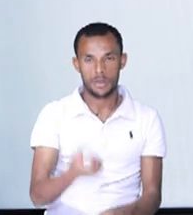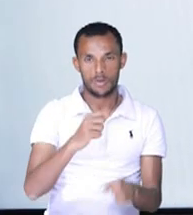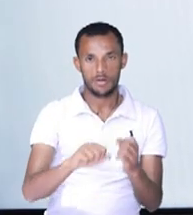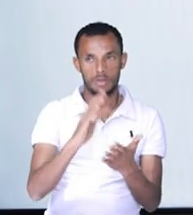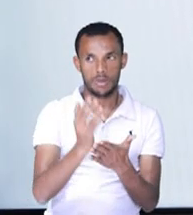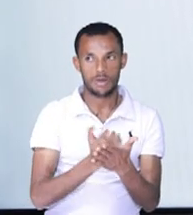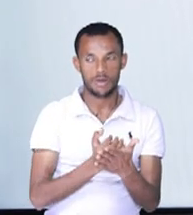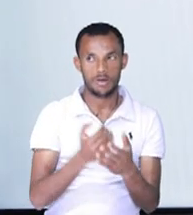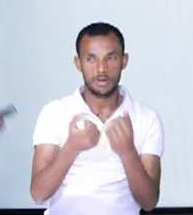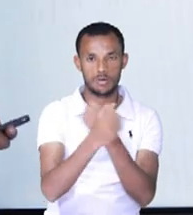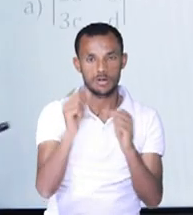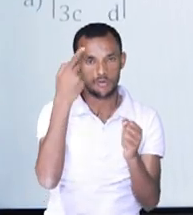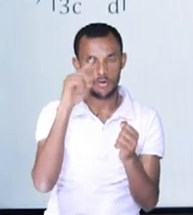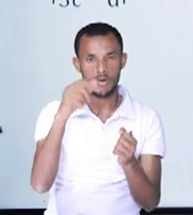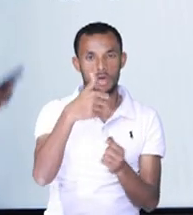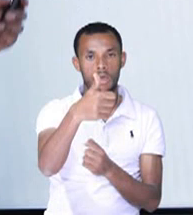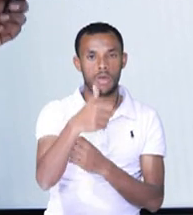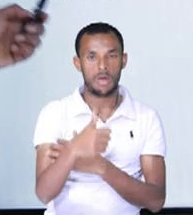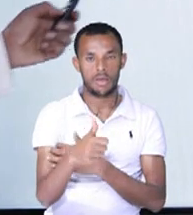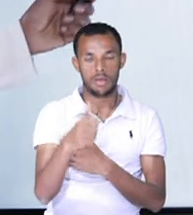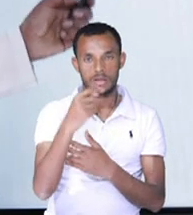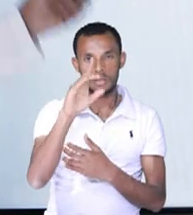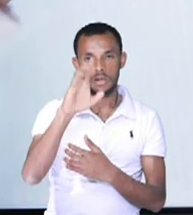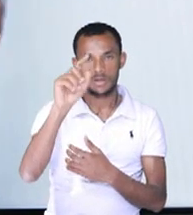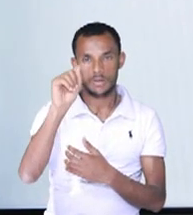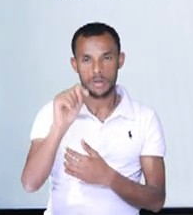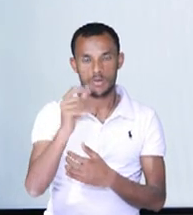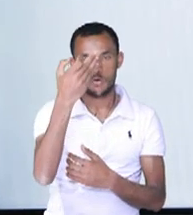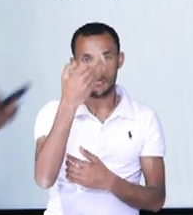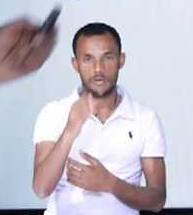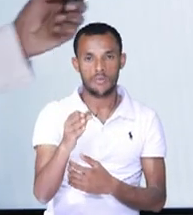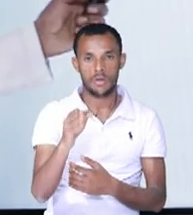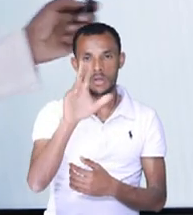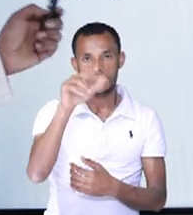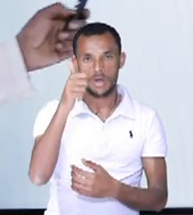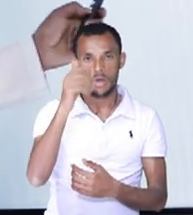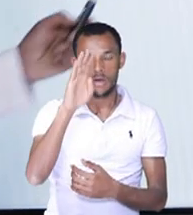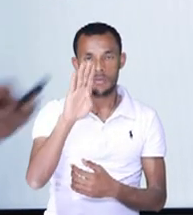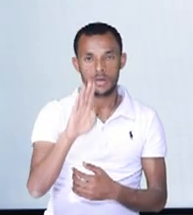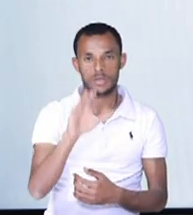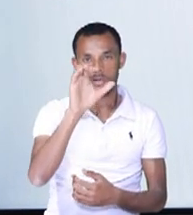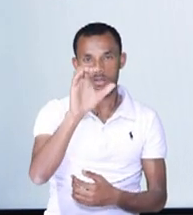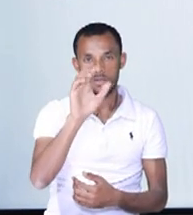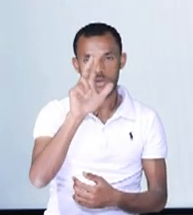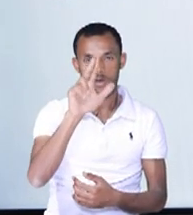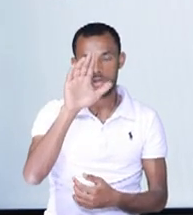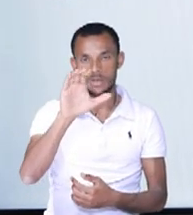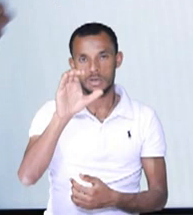So take the solution for A. The determinant of 3AB, 3CD, when you